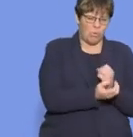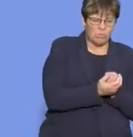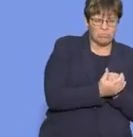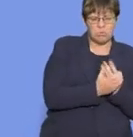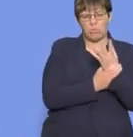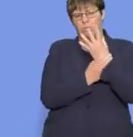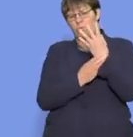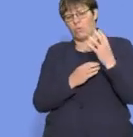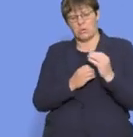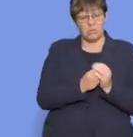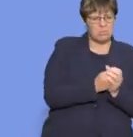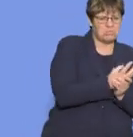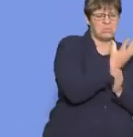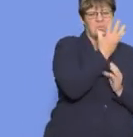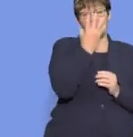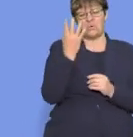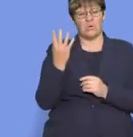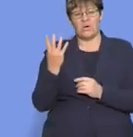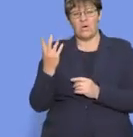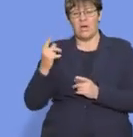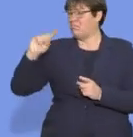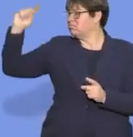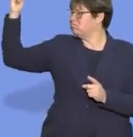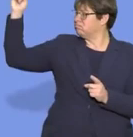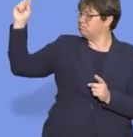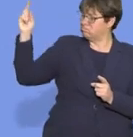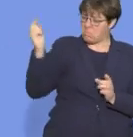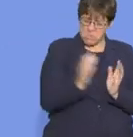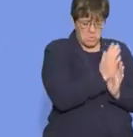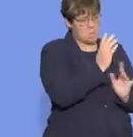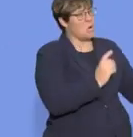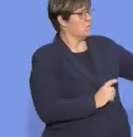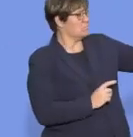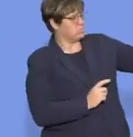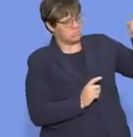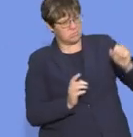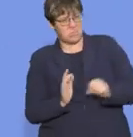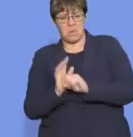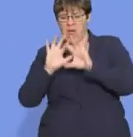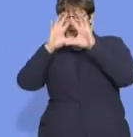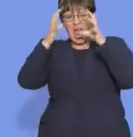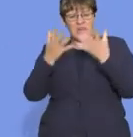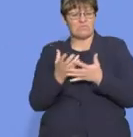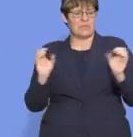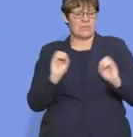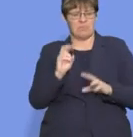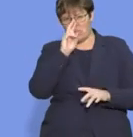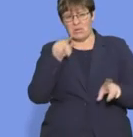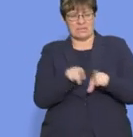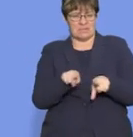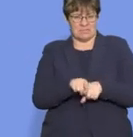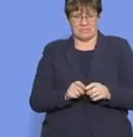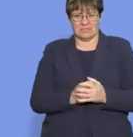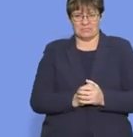erupting. There wasn't an atmosphere to stop meteorites from out of space hitting the Earth. So this is what it